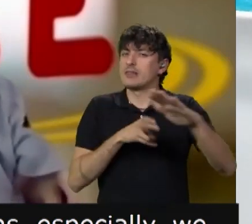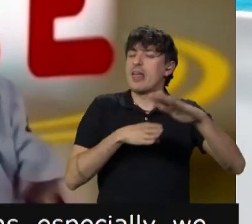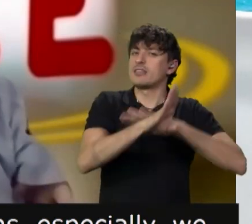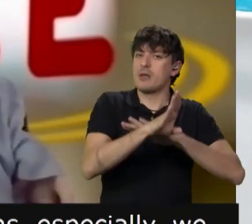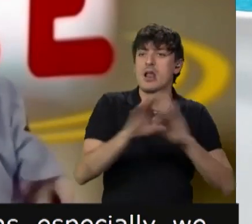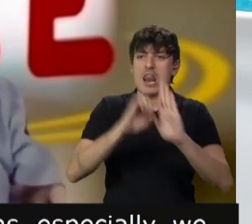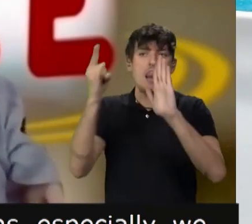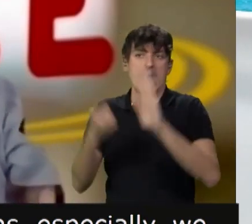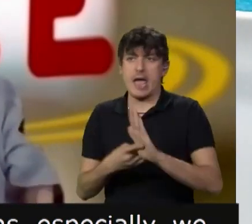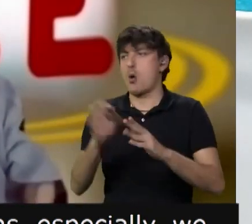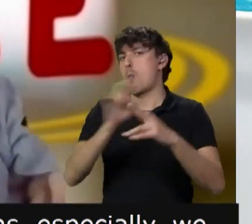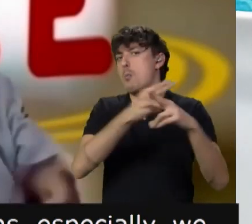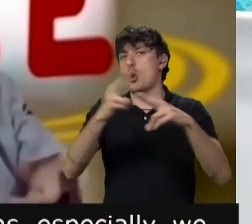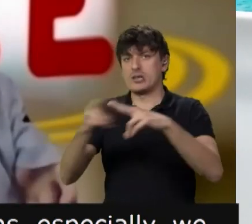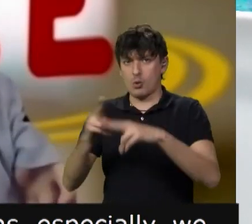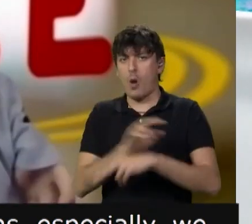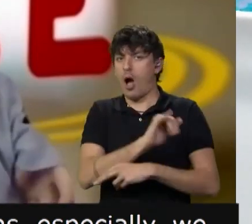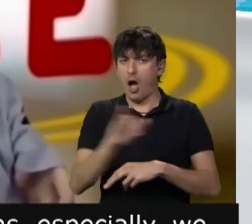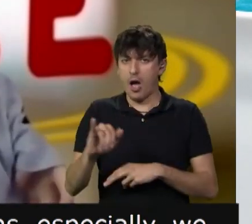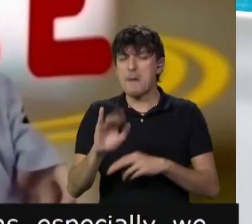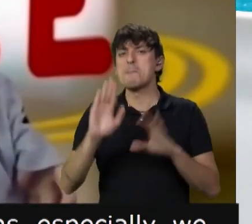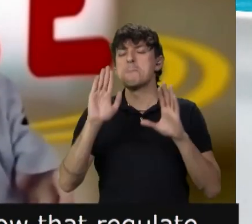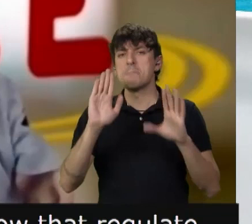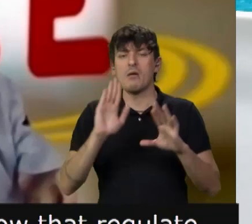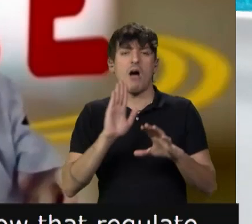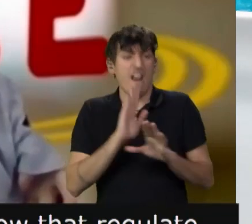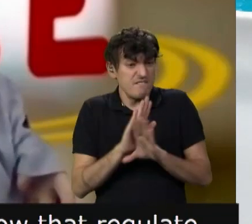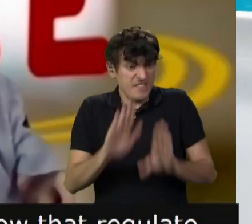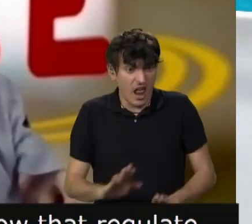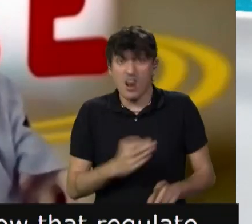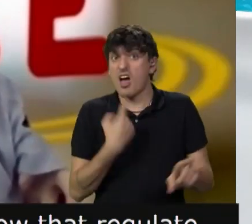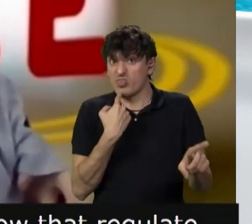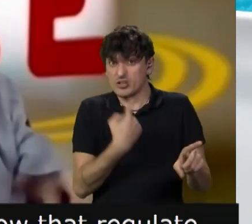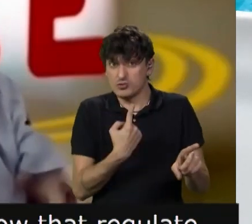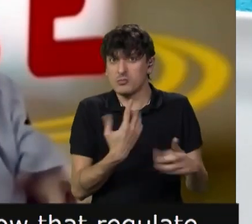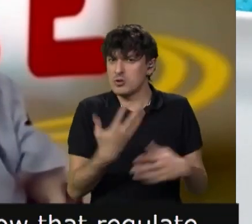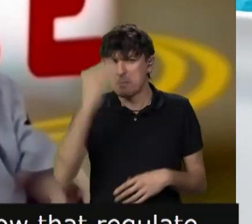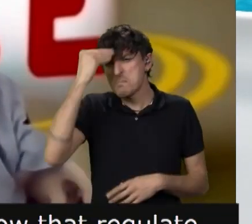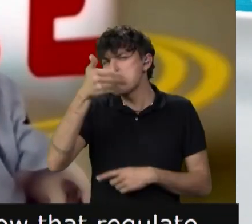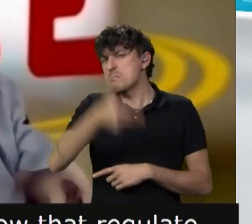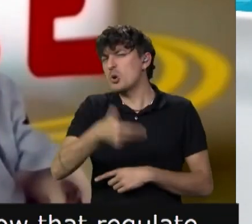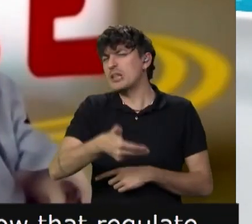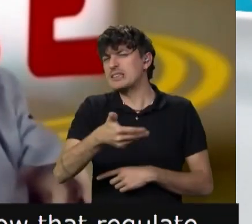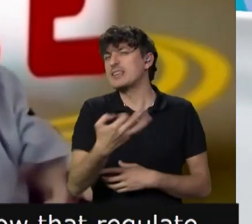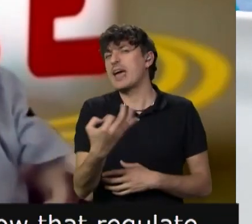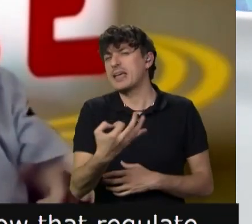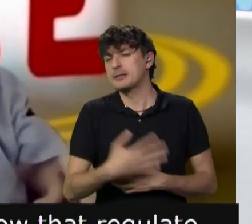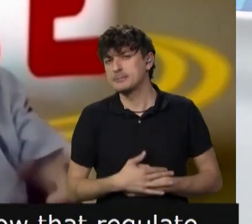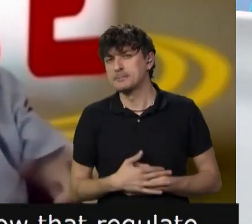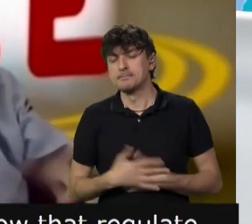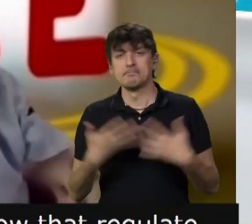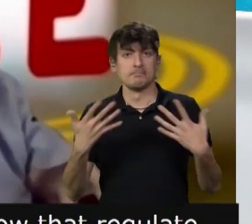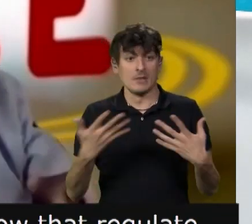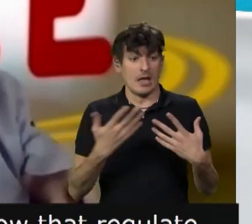regulate accessibility. But as he mentioned at the end, I think it's very important